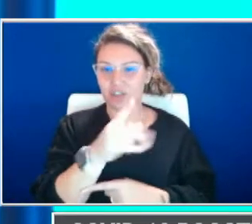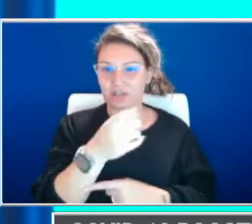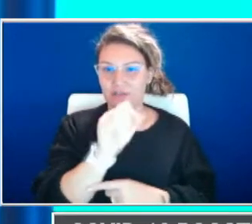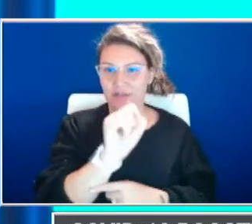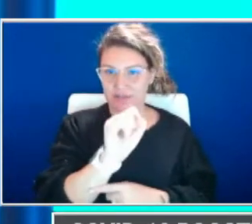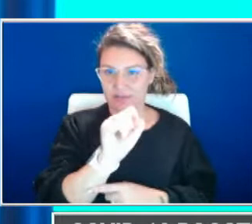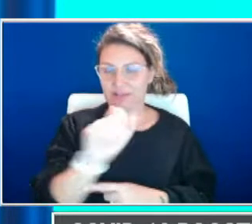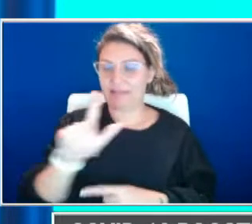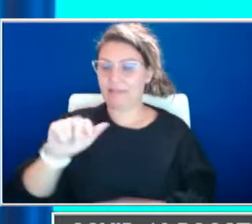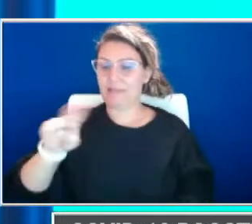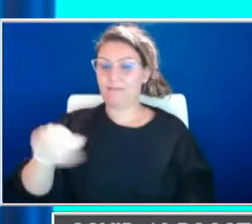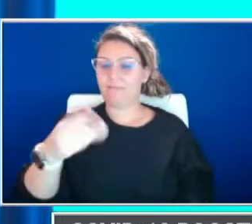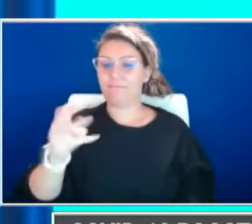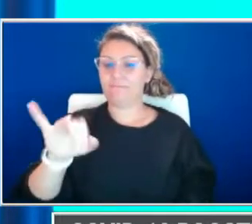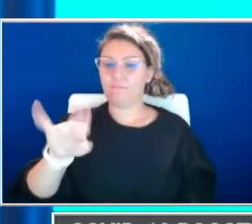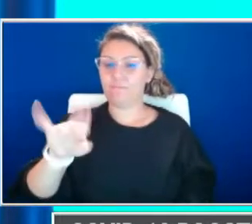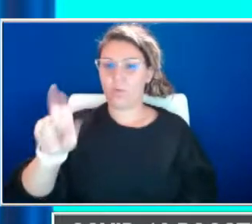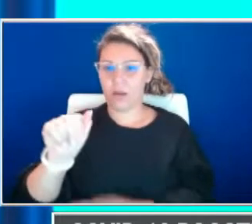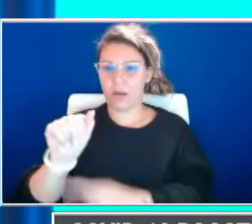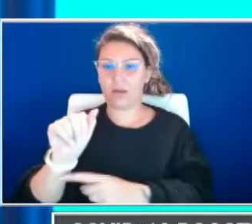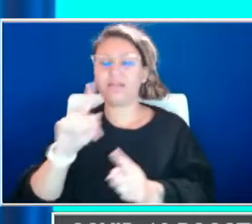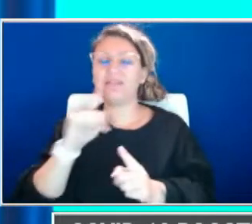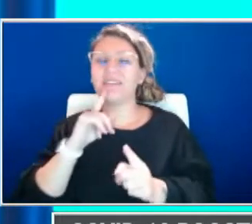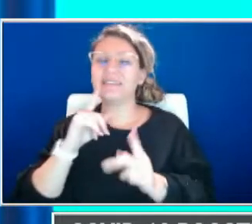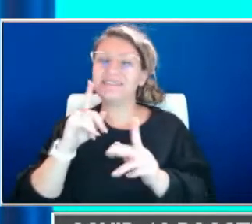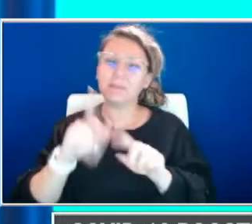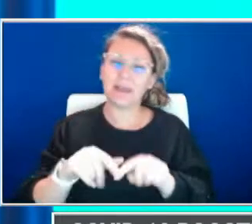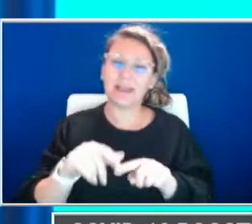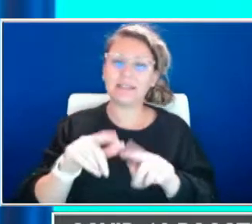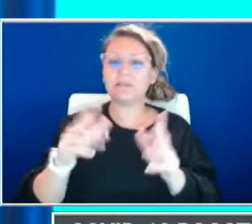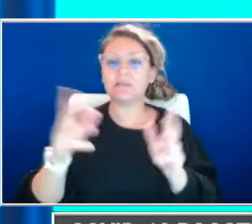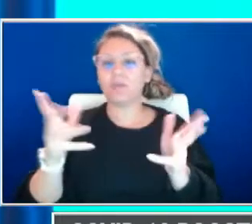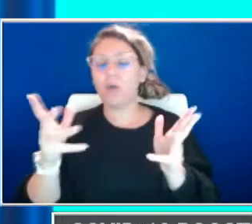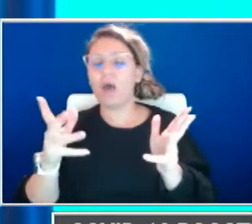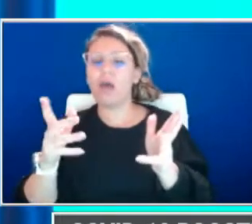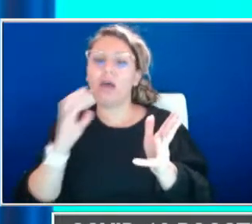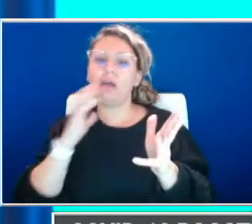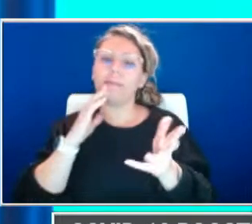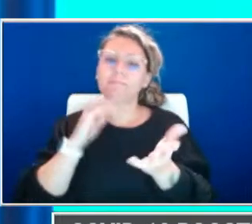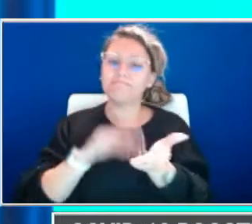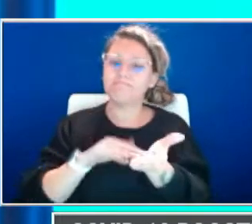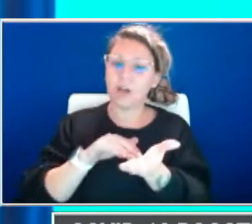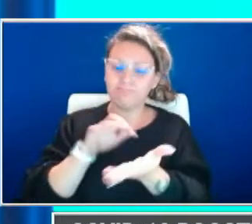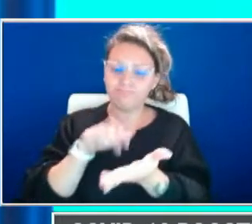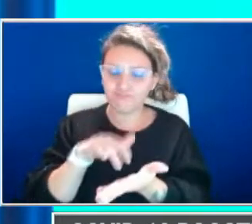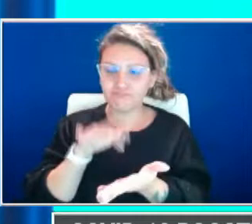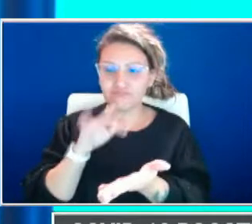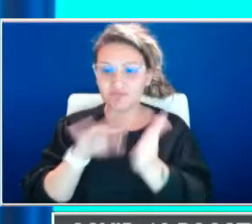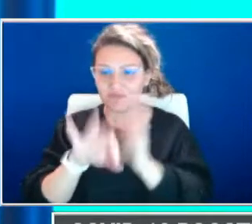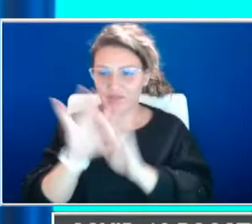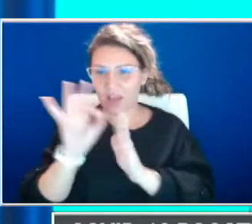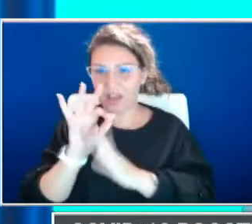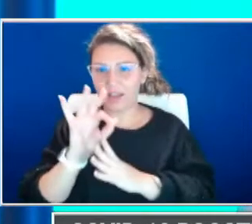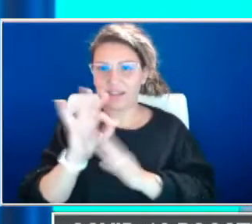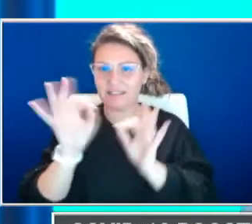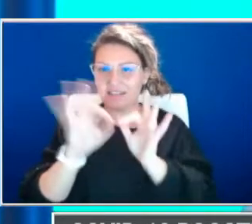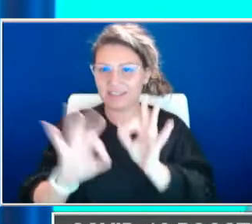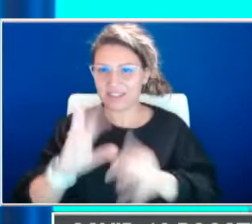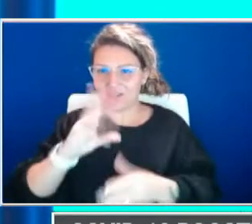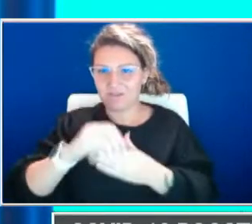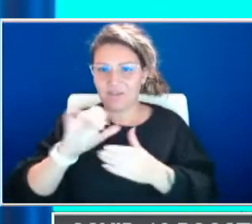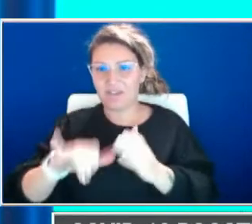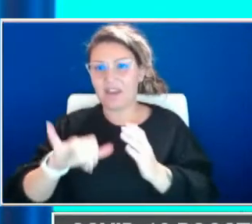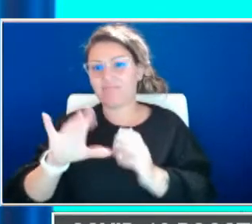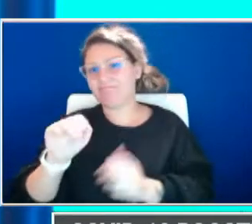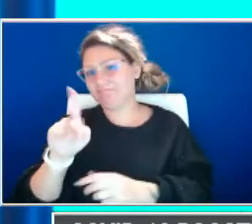kind of determined based on what the pathologist finds in the type of the blood cells that are involved in the cancer. And they have some